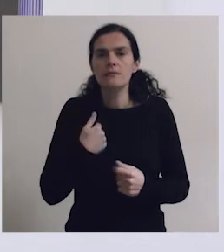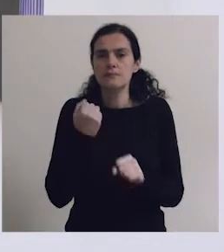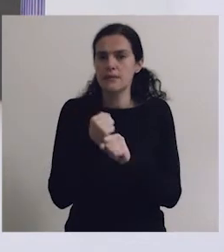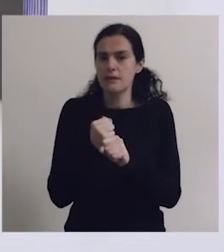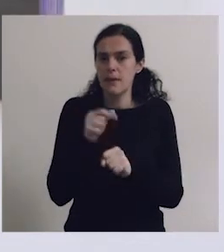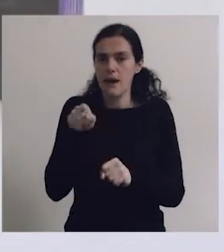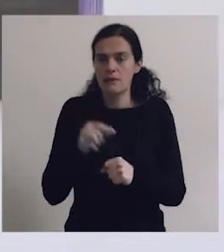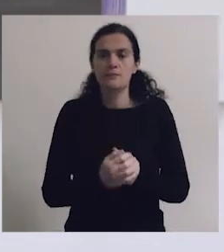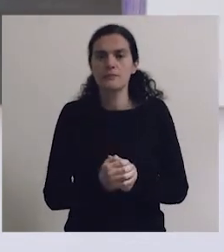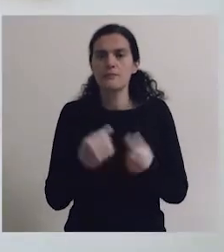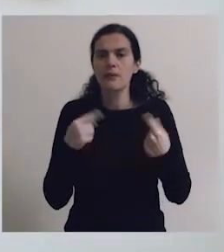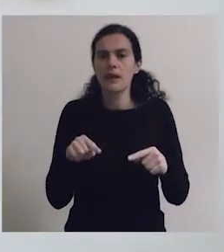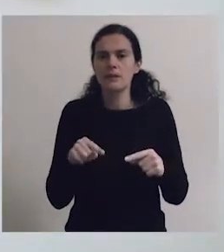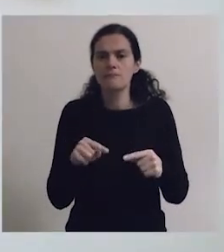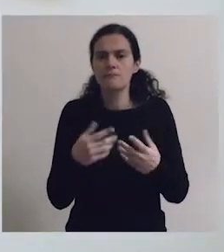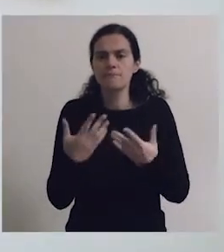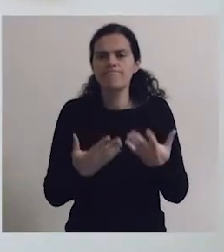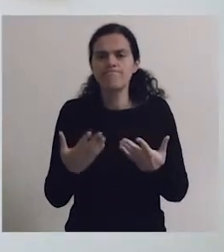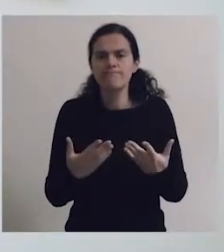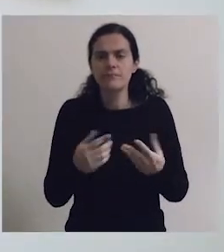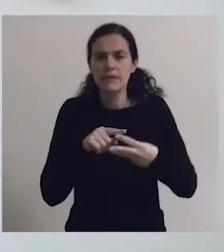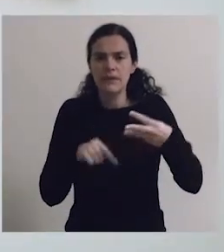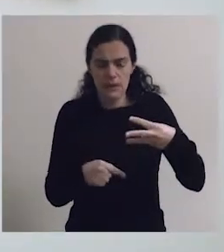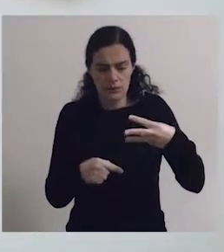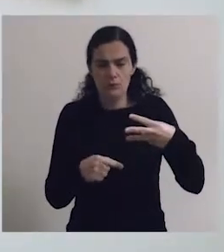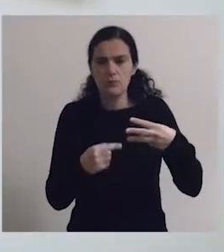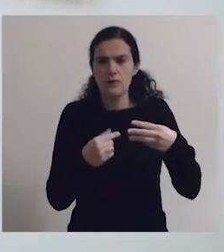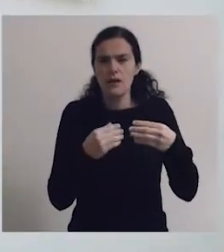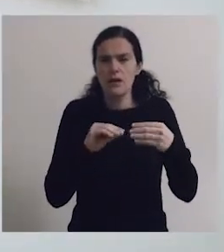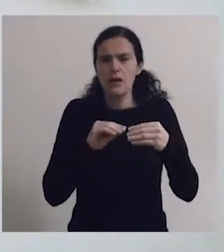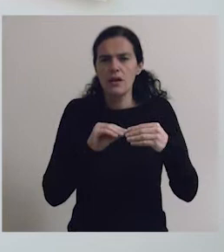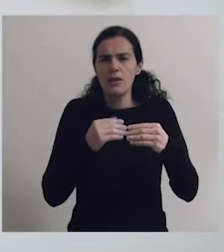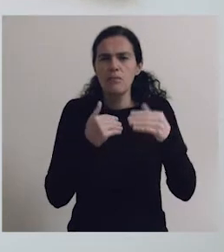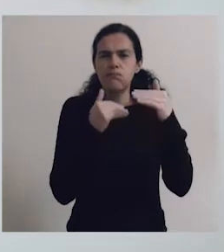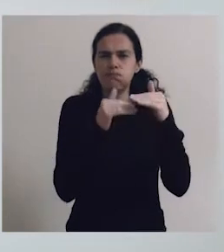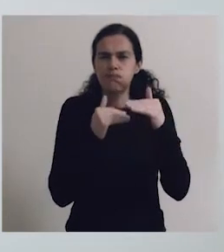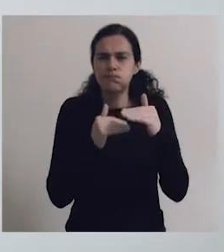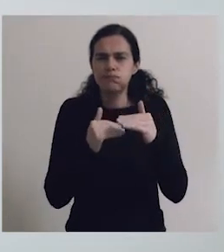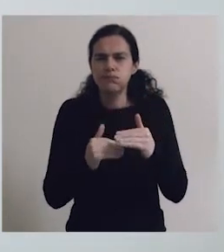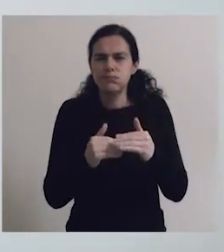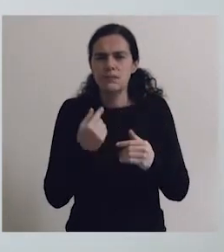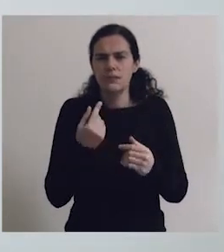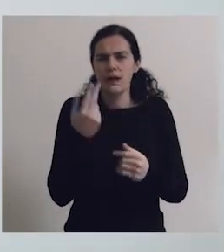this work, you have almost a threefold